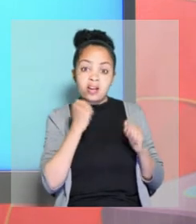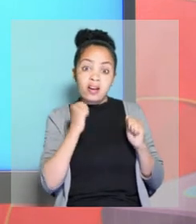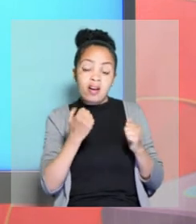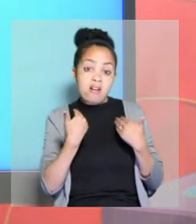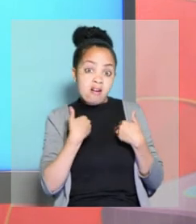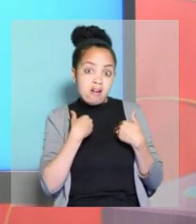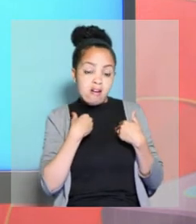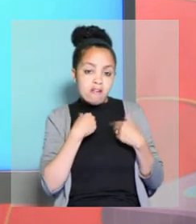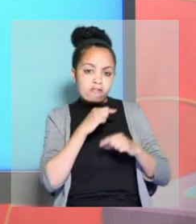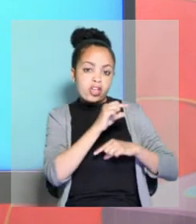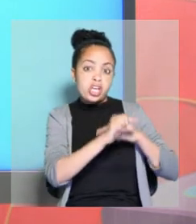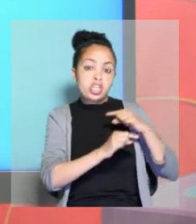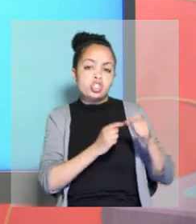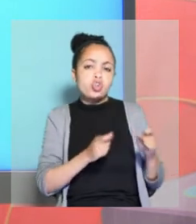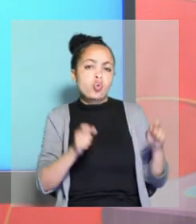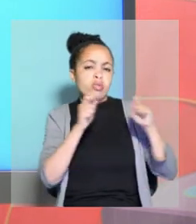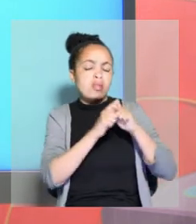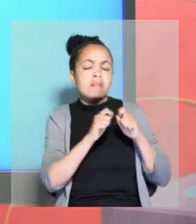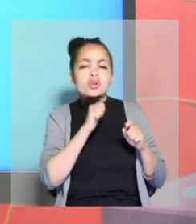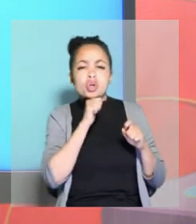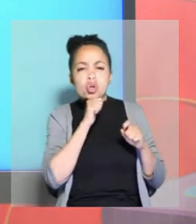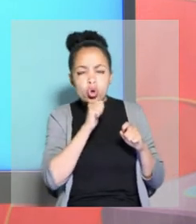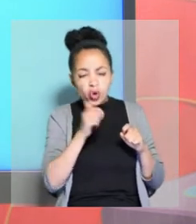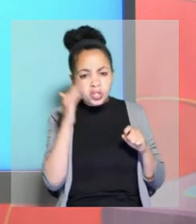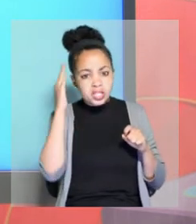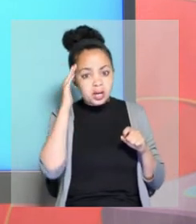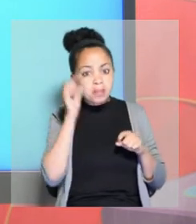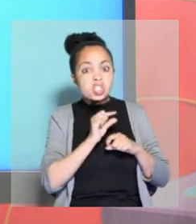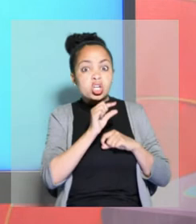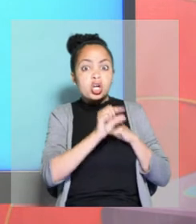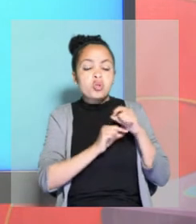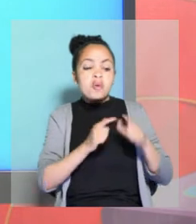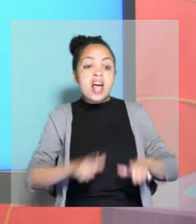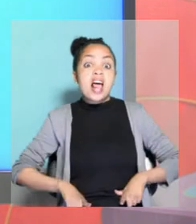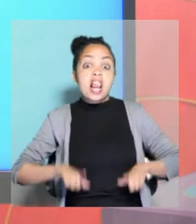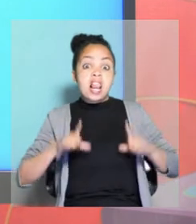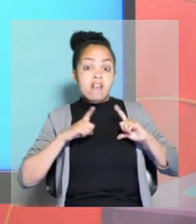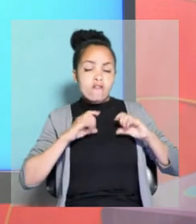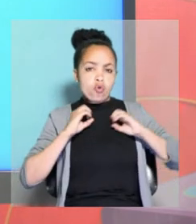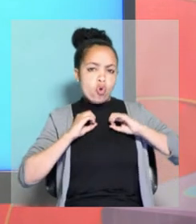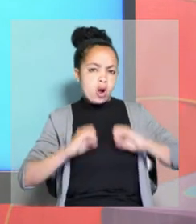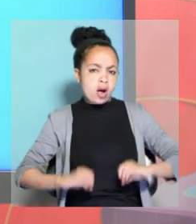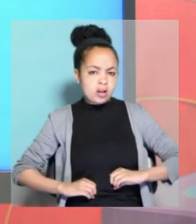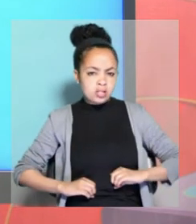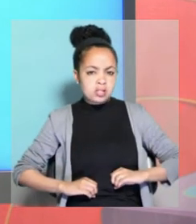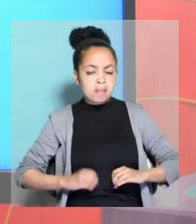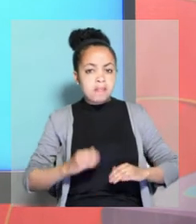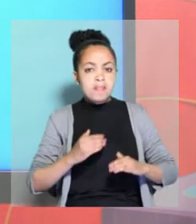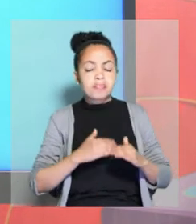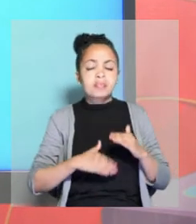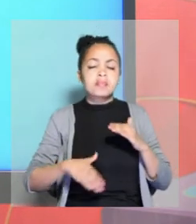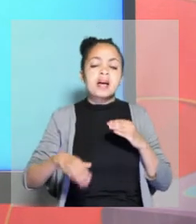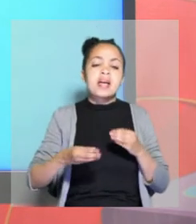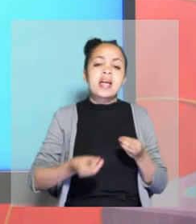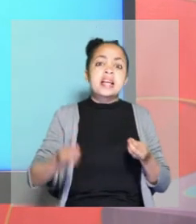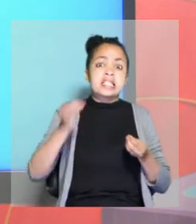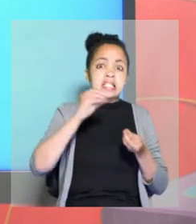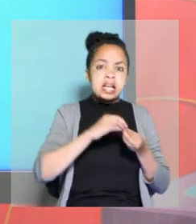genotype. We cannot be determined genotype of a living organism by external